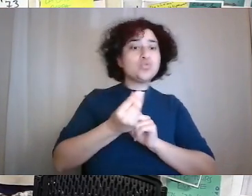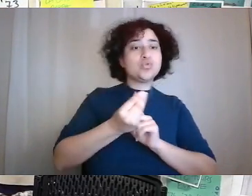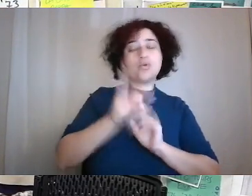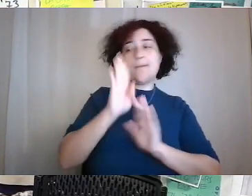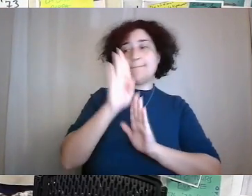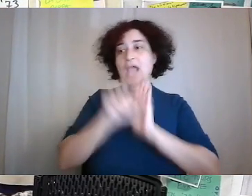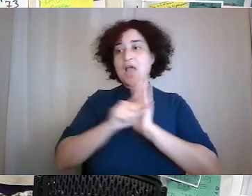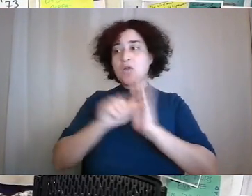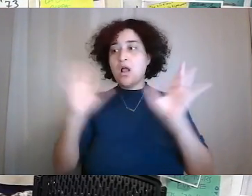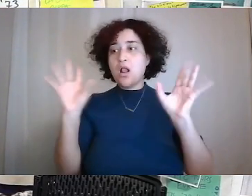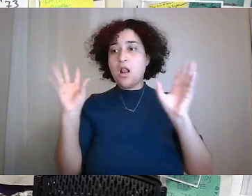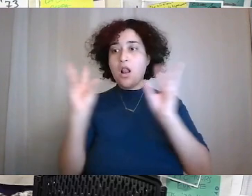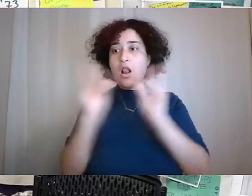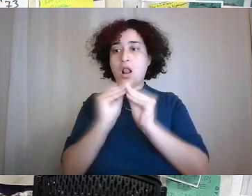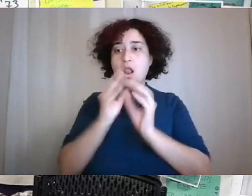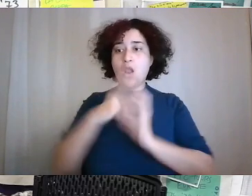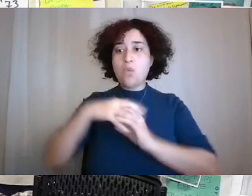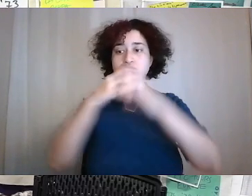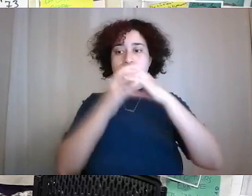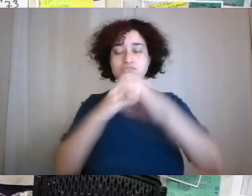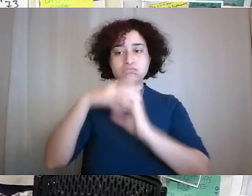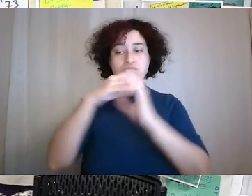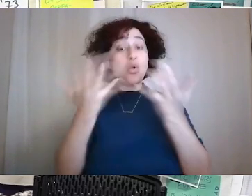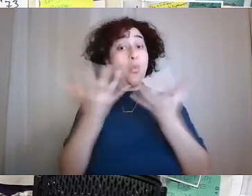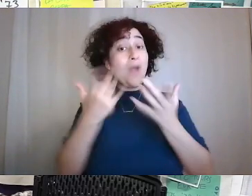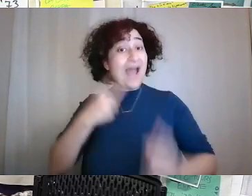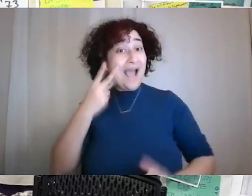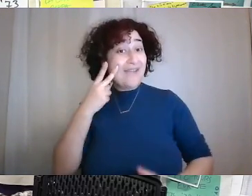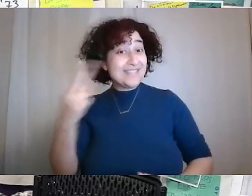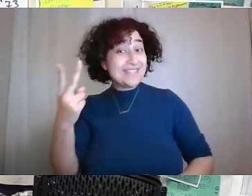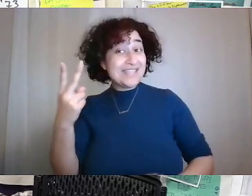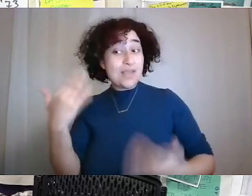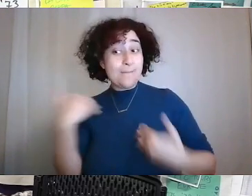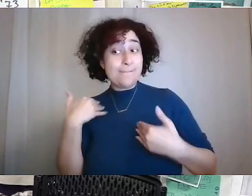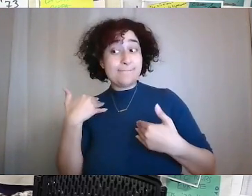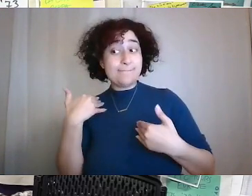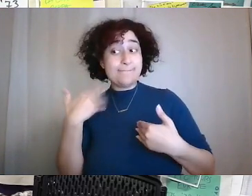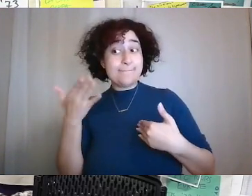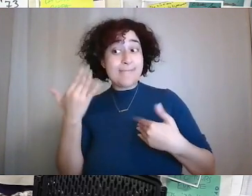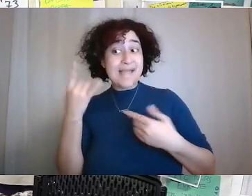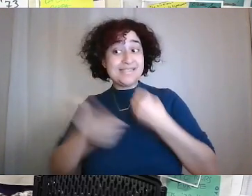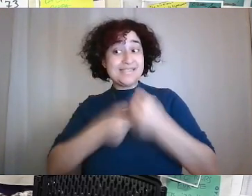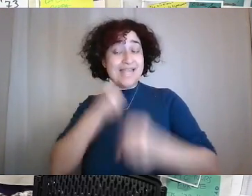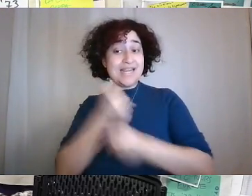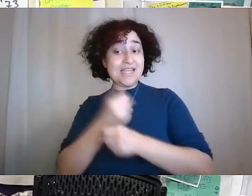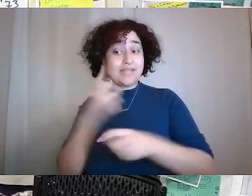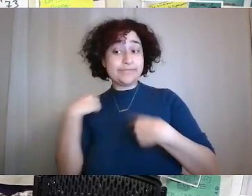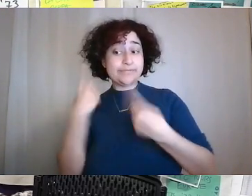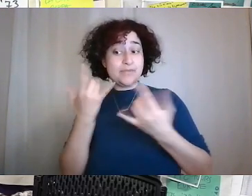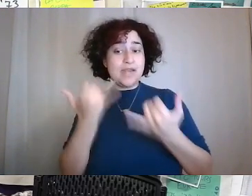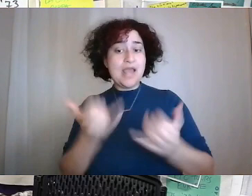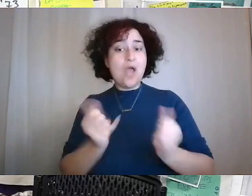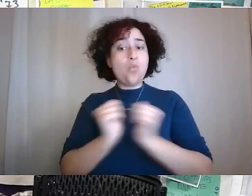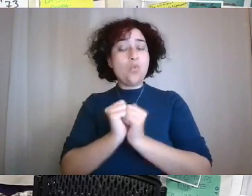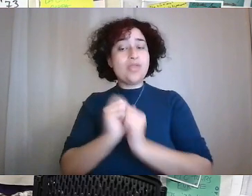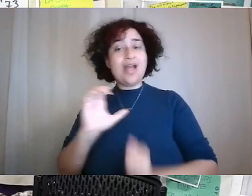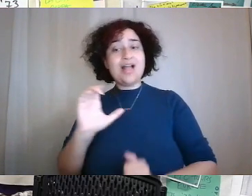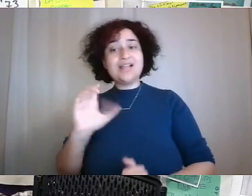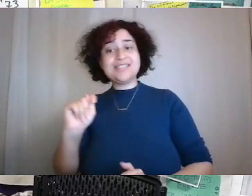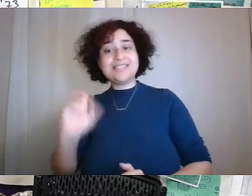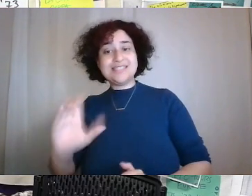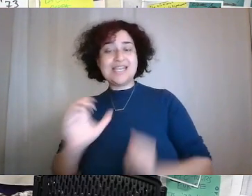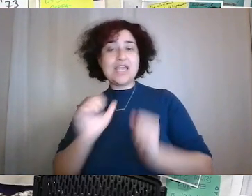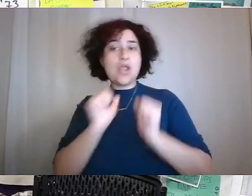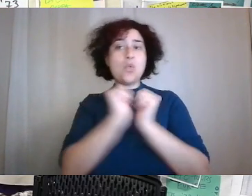And what I've seen over the last 10 years with respect to the LTC and to the growth of this is that